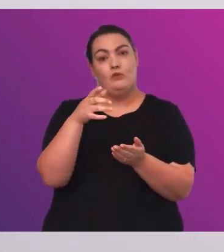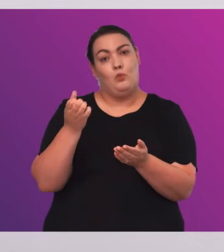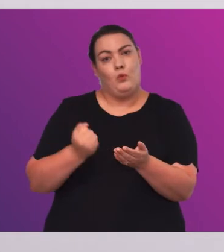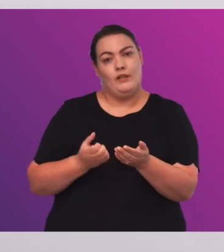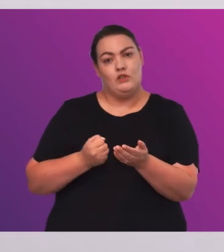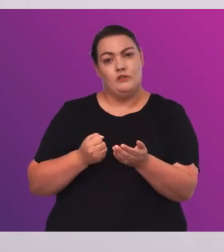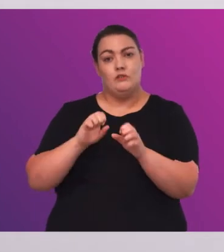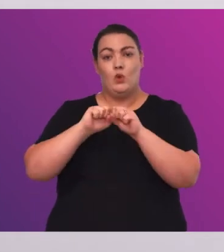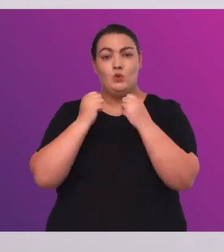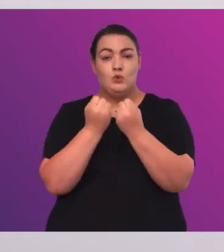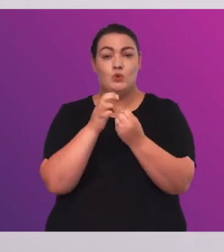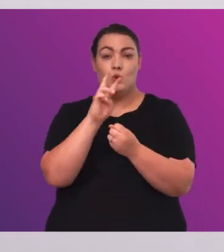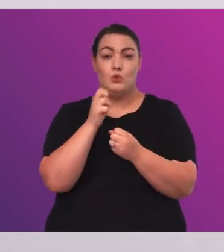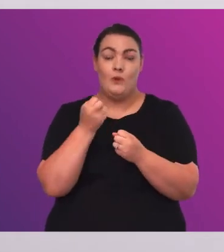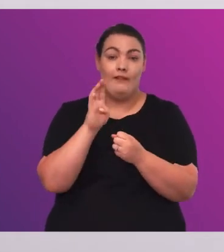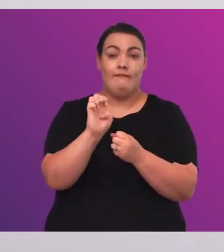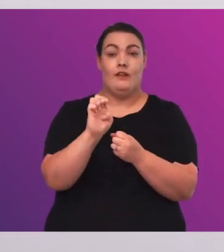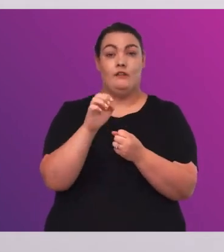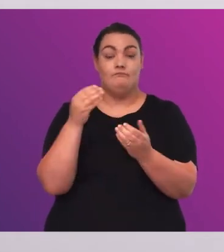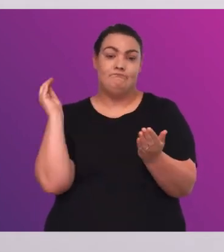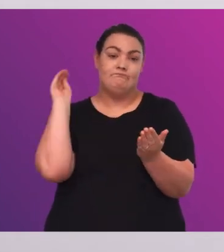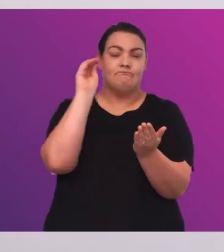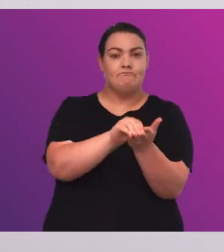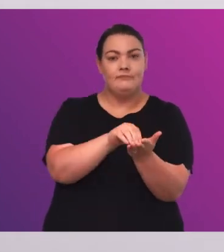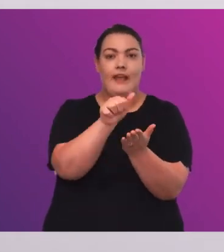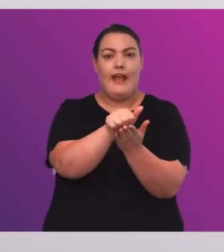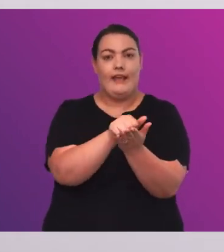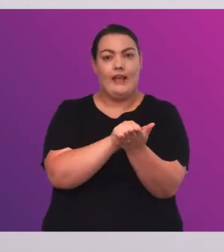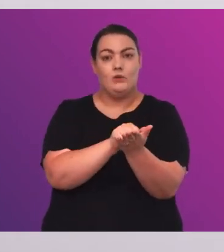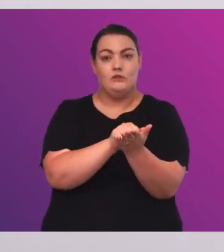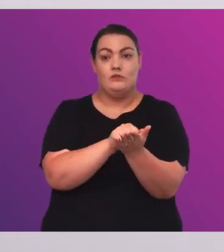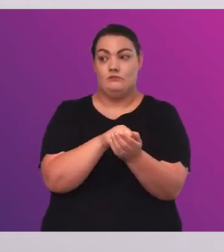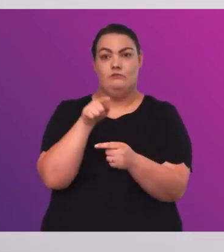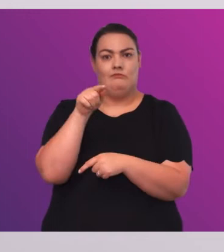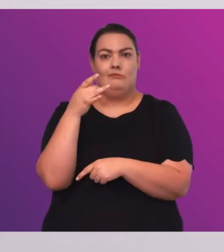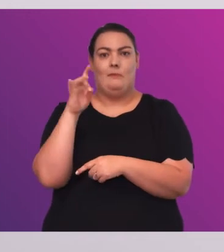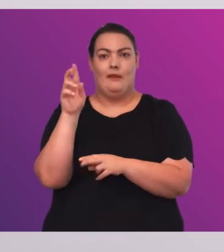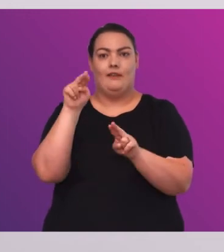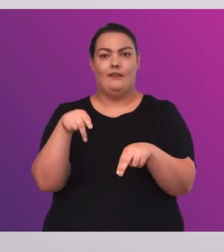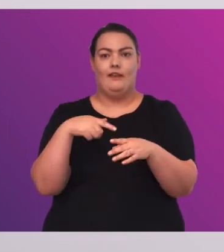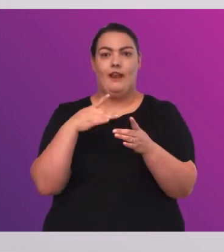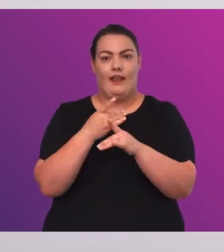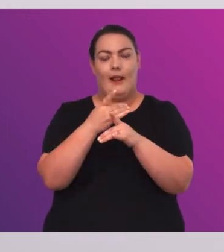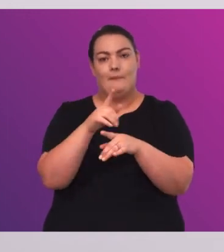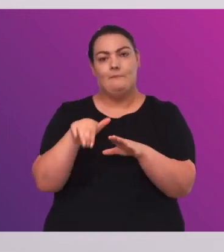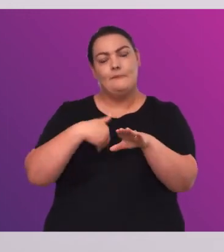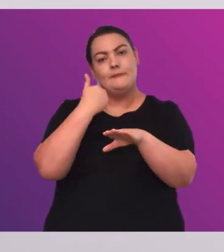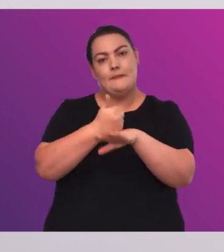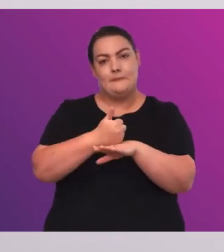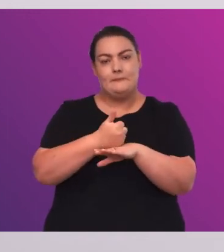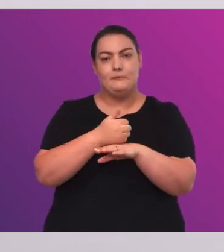your social welfare paid directly into the bank. A member of staff in the bank will help you with this.